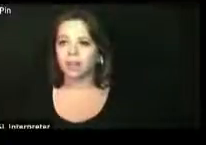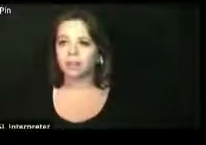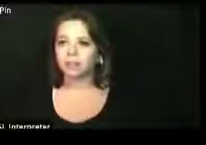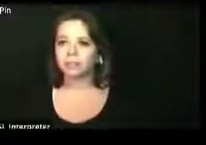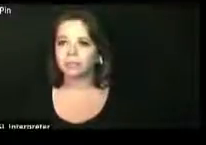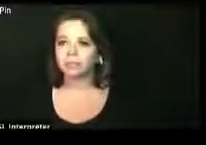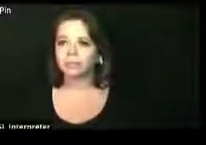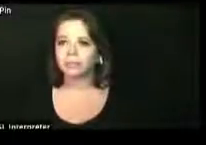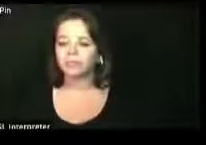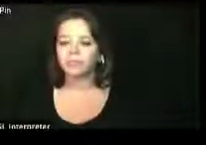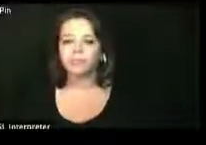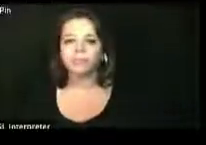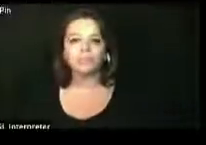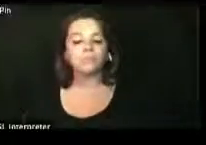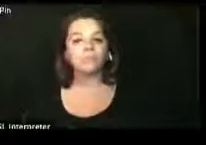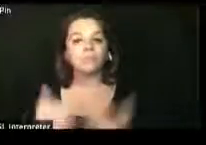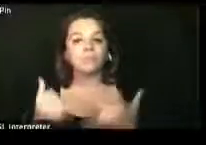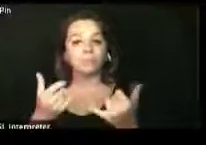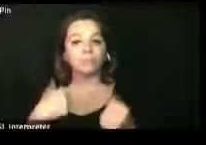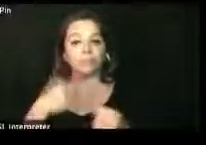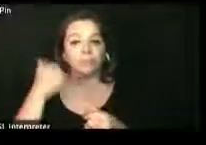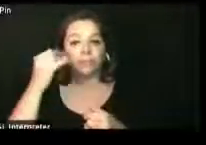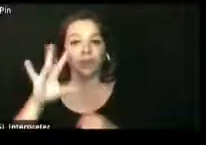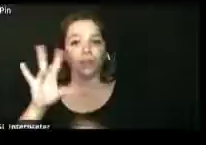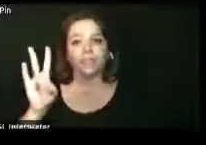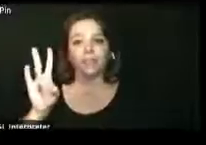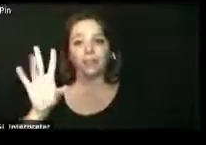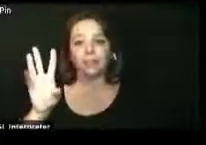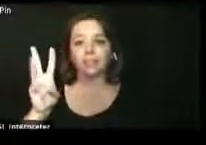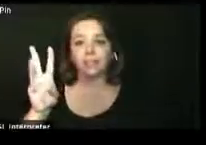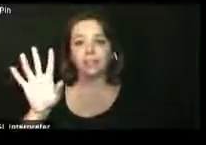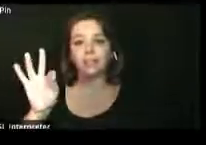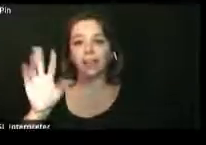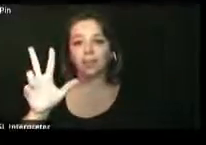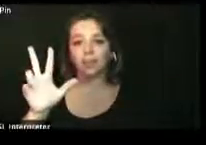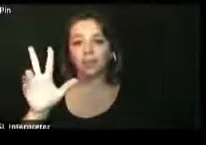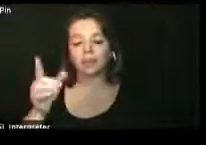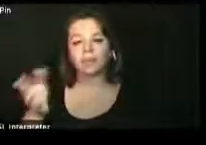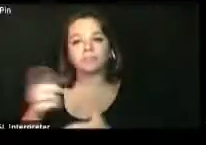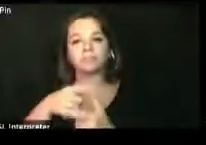Right now we have caller 7693, and then up next will be caller